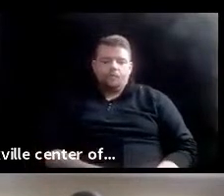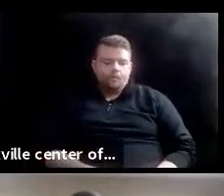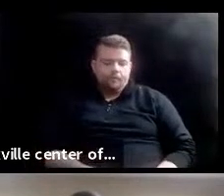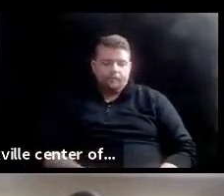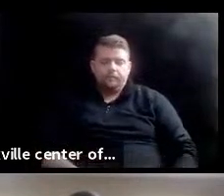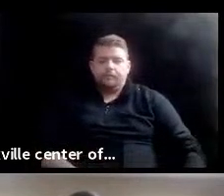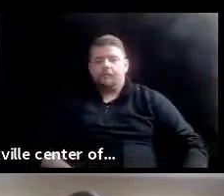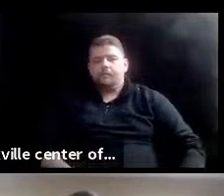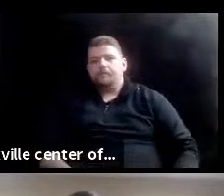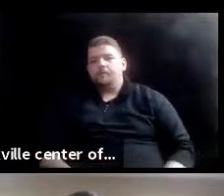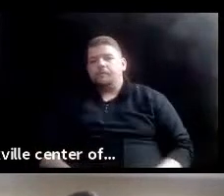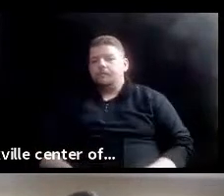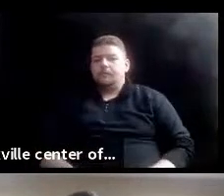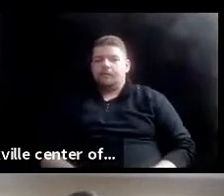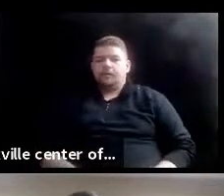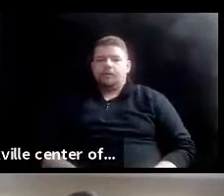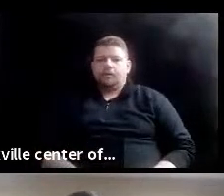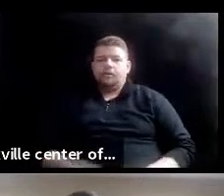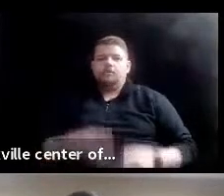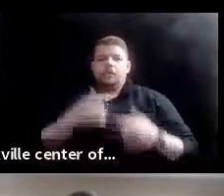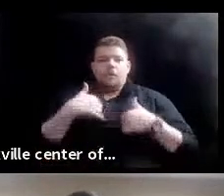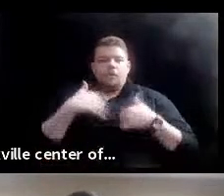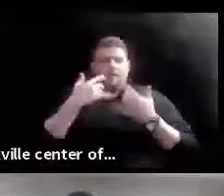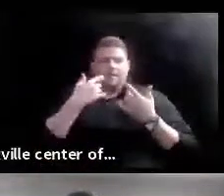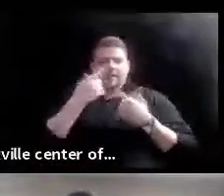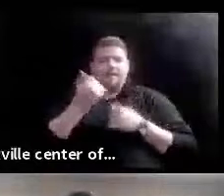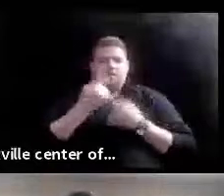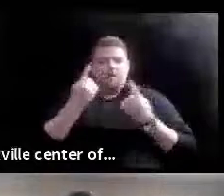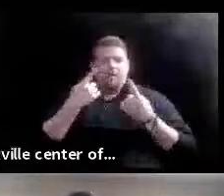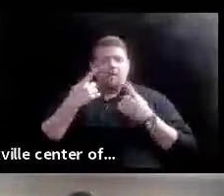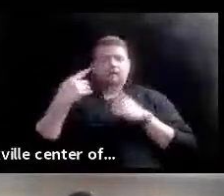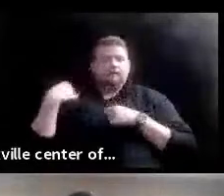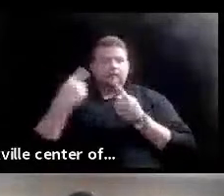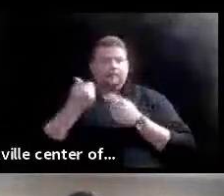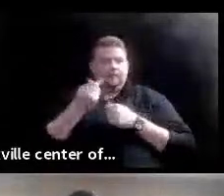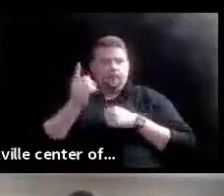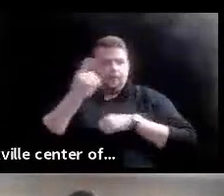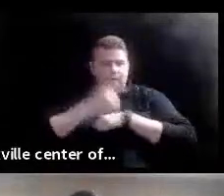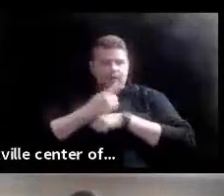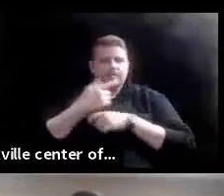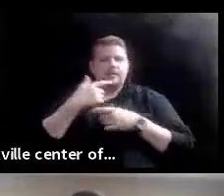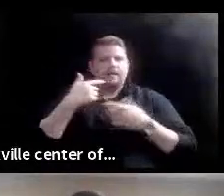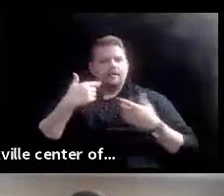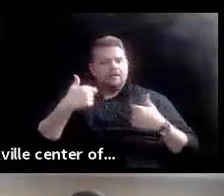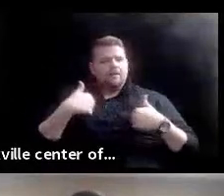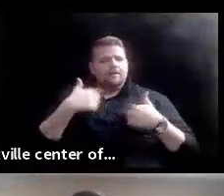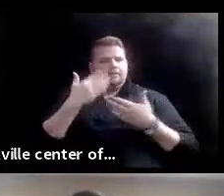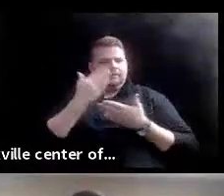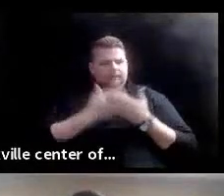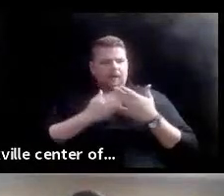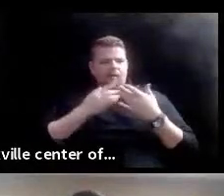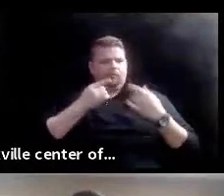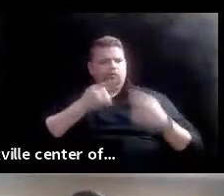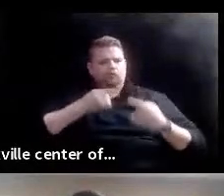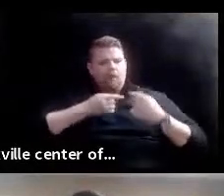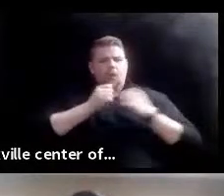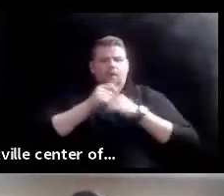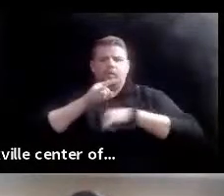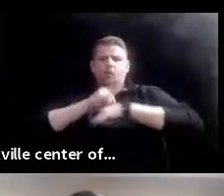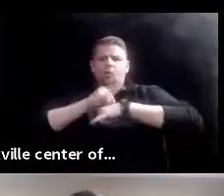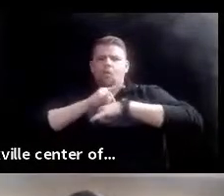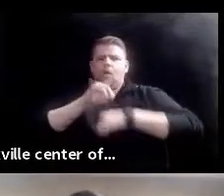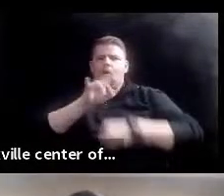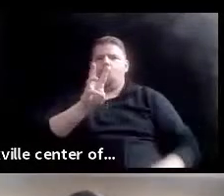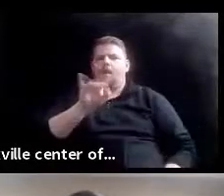At the outset, I want to tell everyone that over the last few days, I've been having a little bit of trouble with the Wi-Fi at the medical